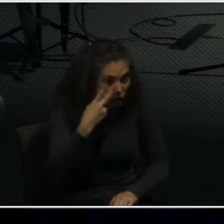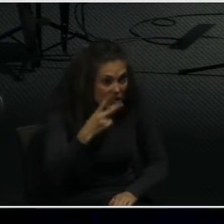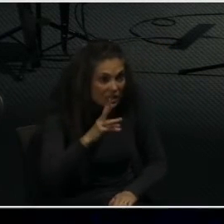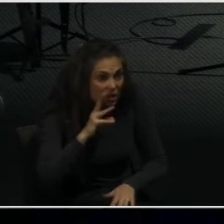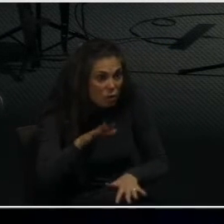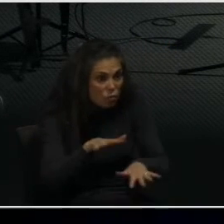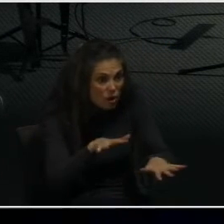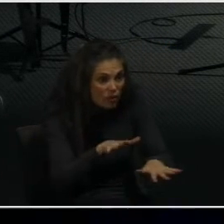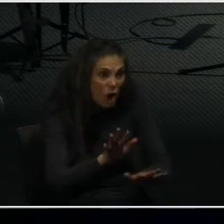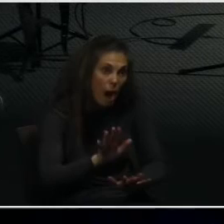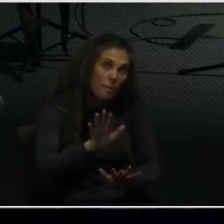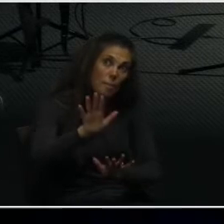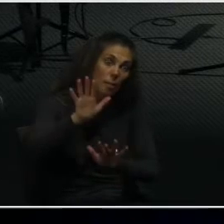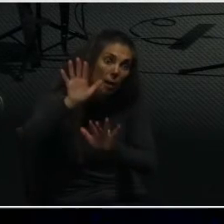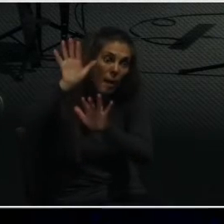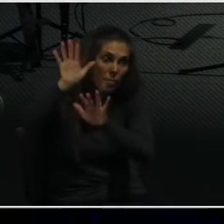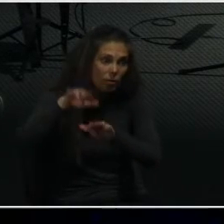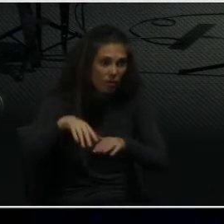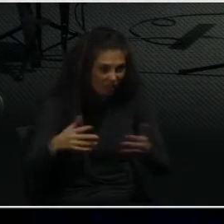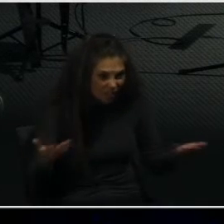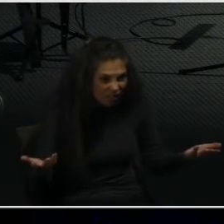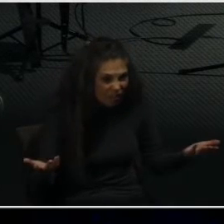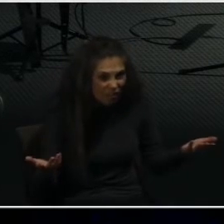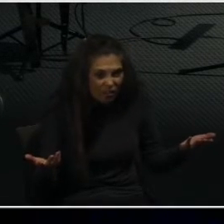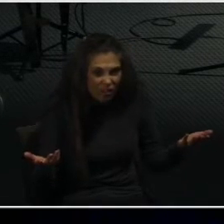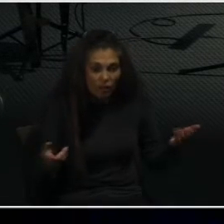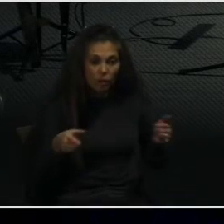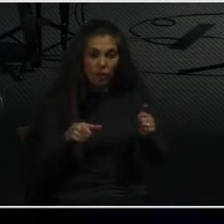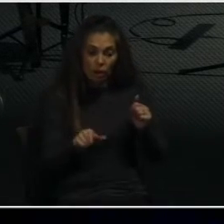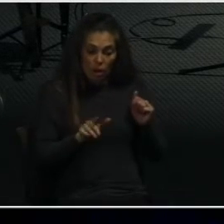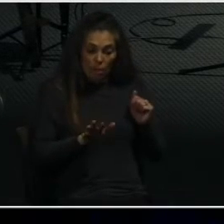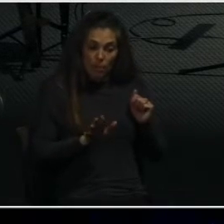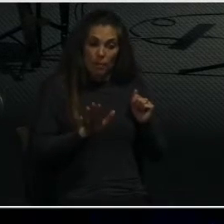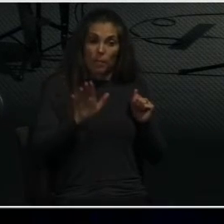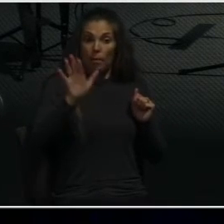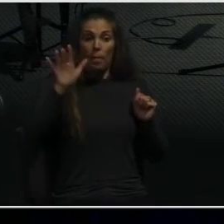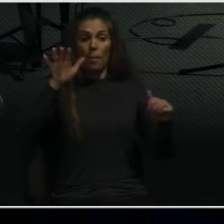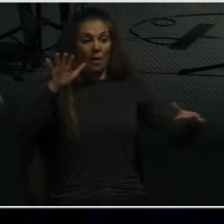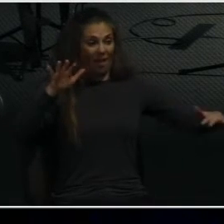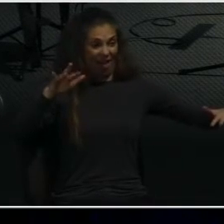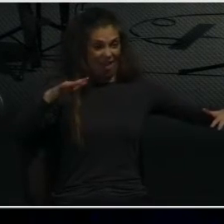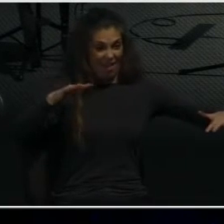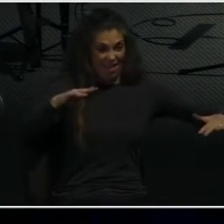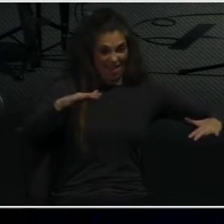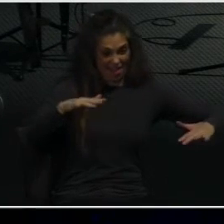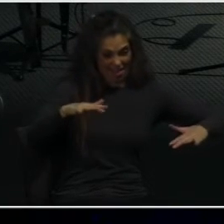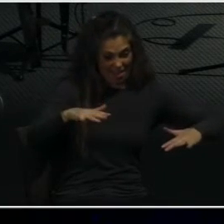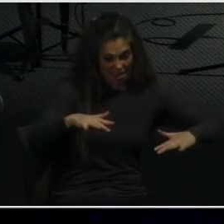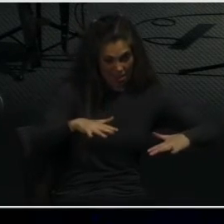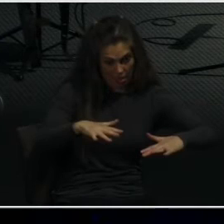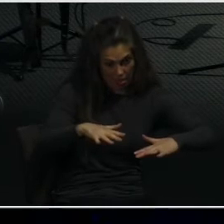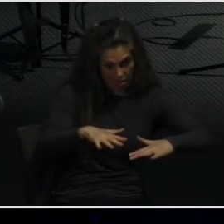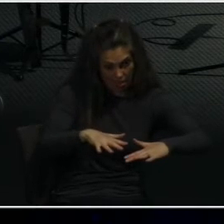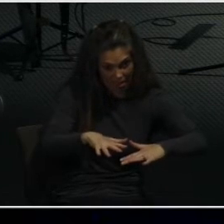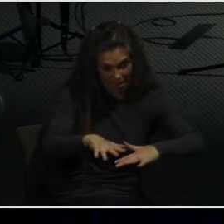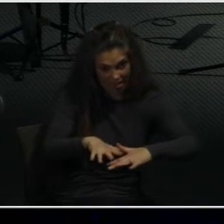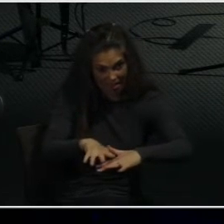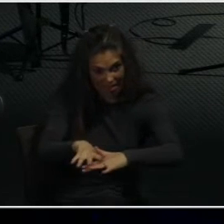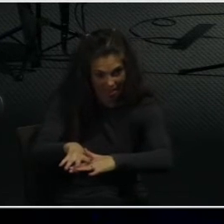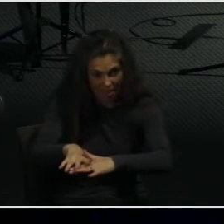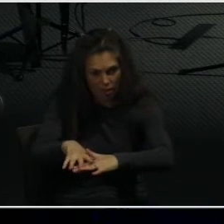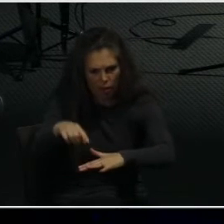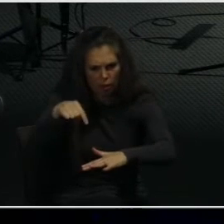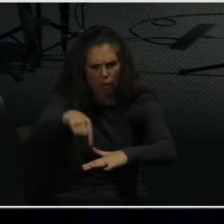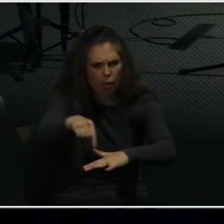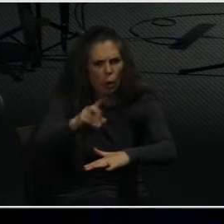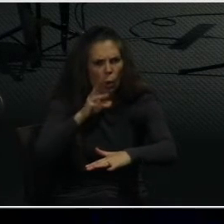But then look what happens at the end of verse 8. The river enters the sea, and when the water flows into the sea, the water will become